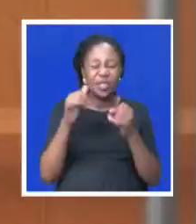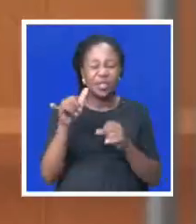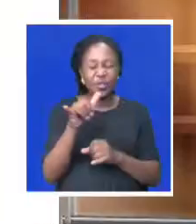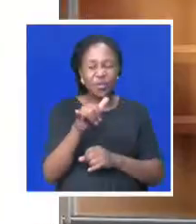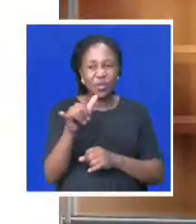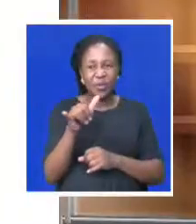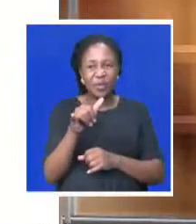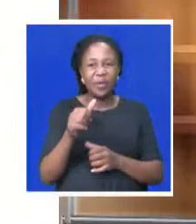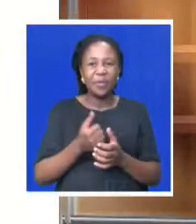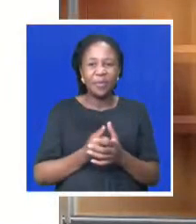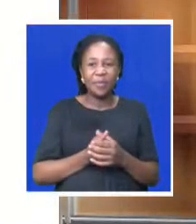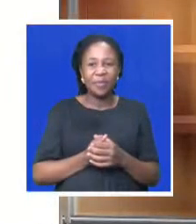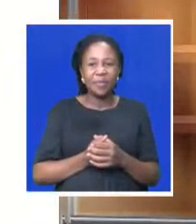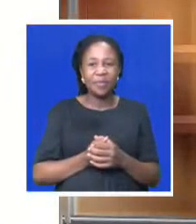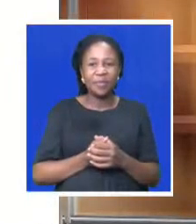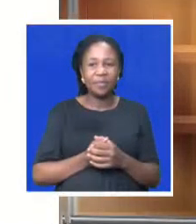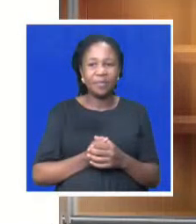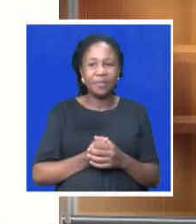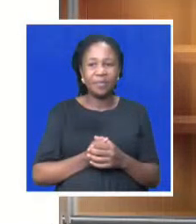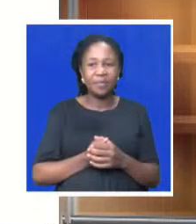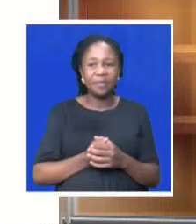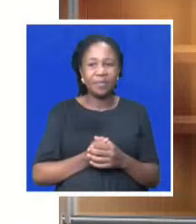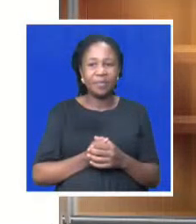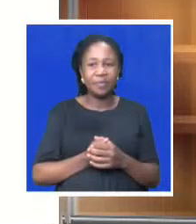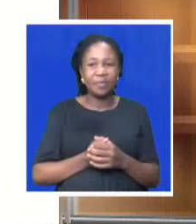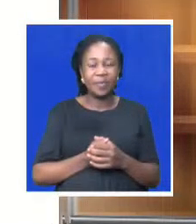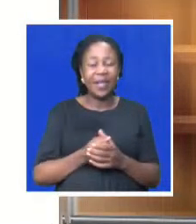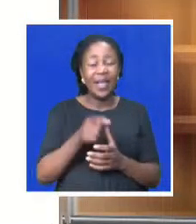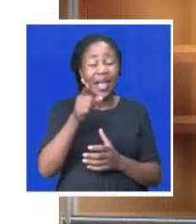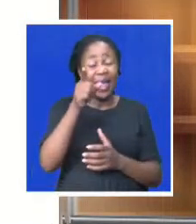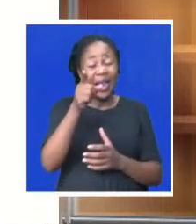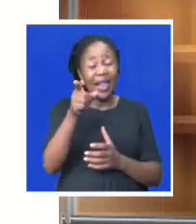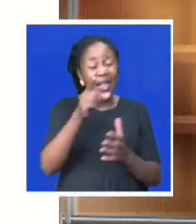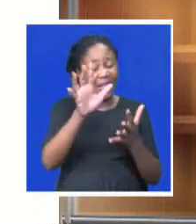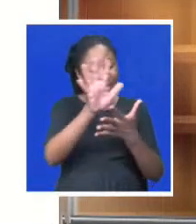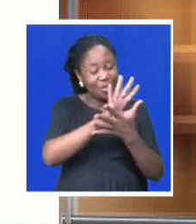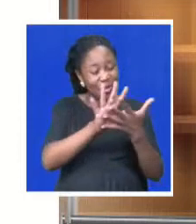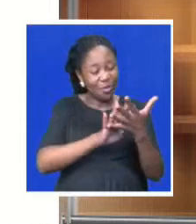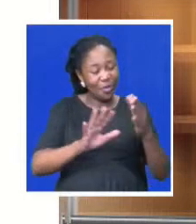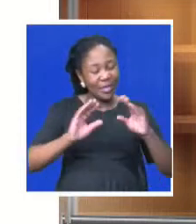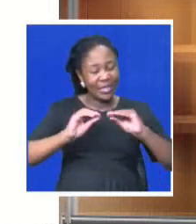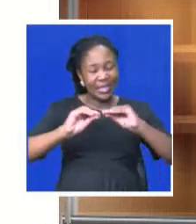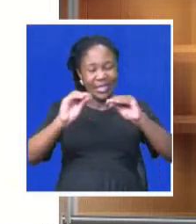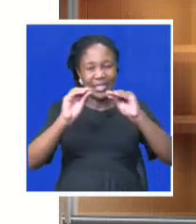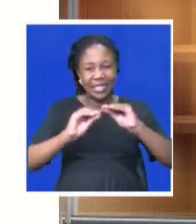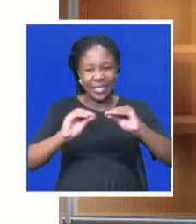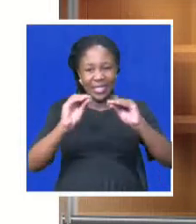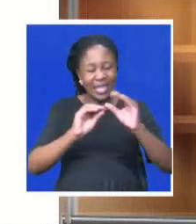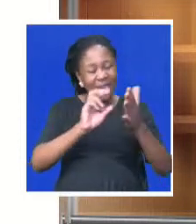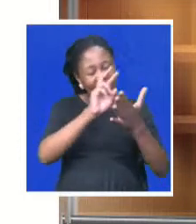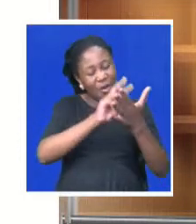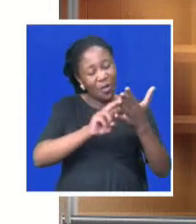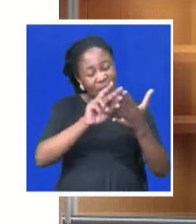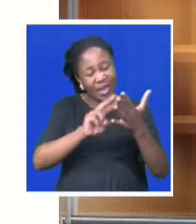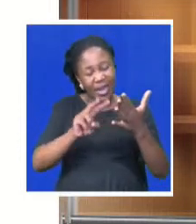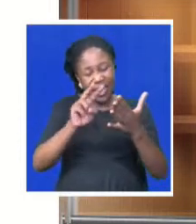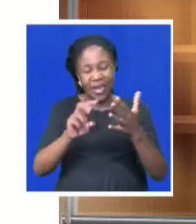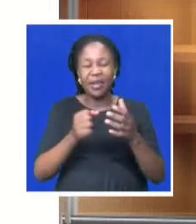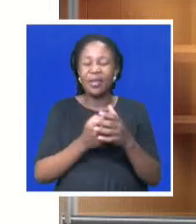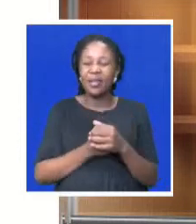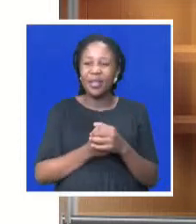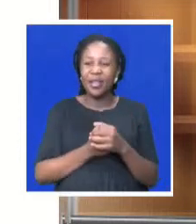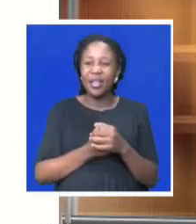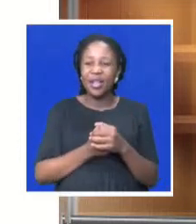This story teaches the reader a valuable lesson, or it ends with a